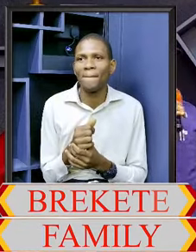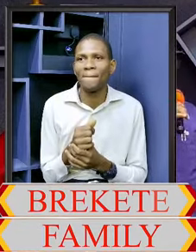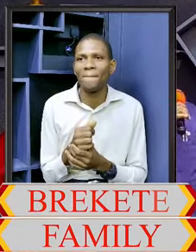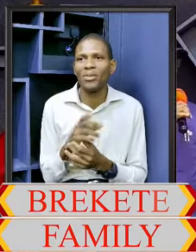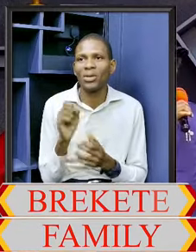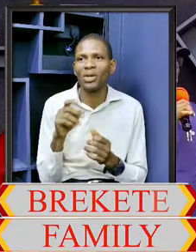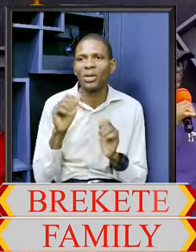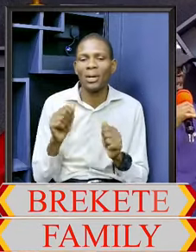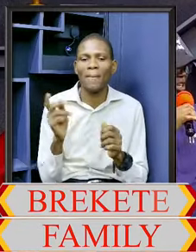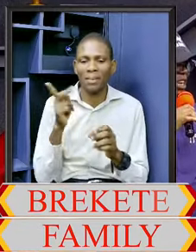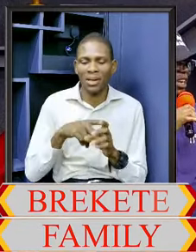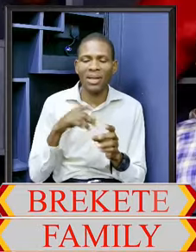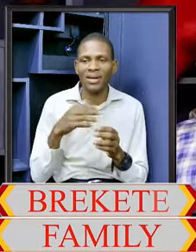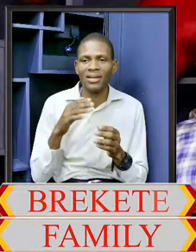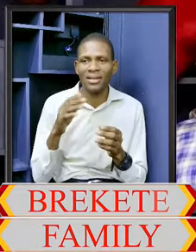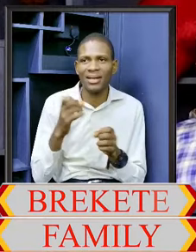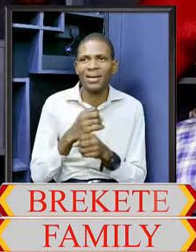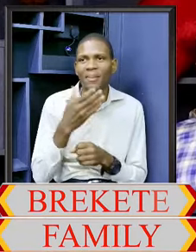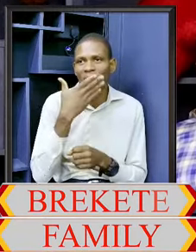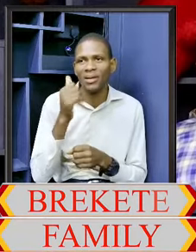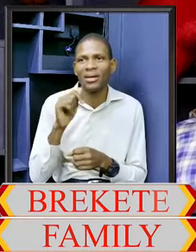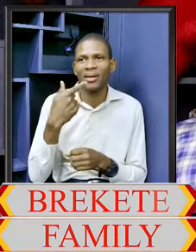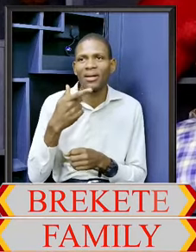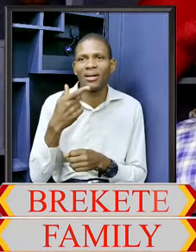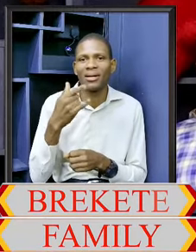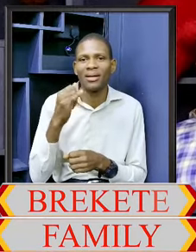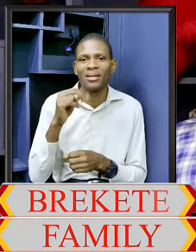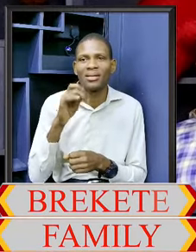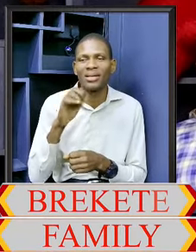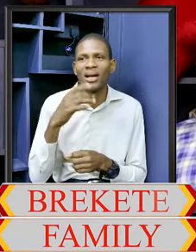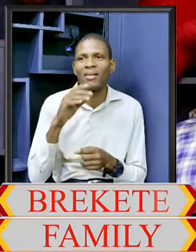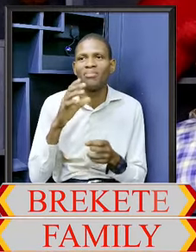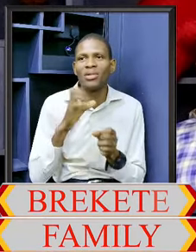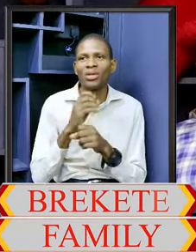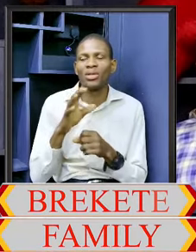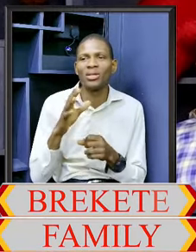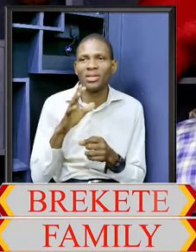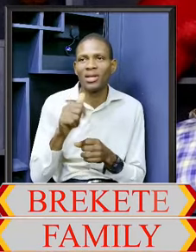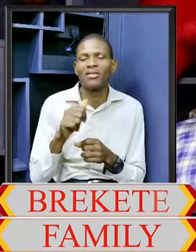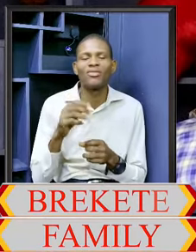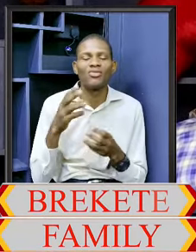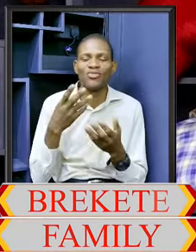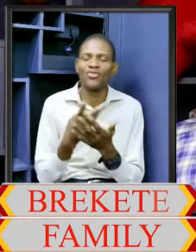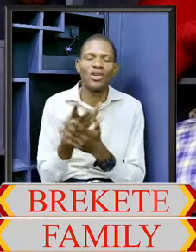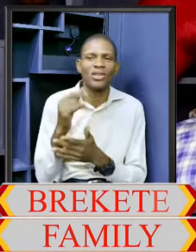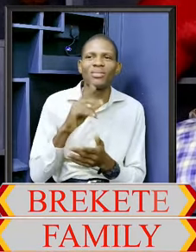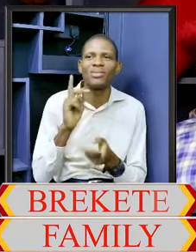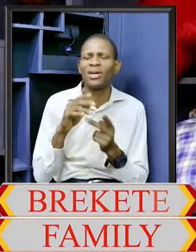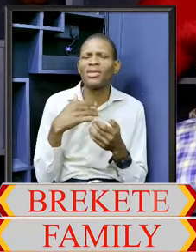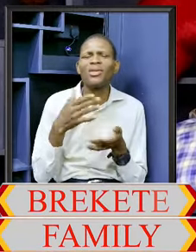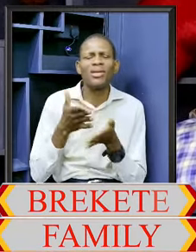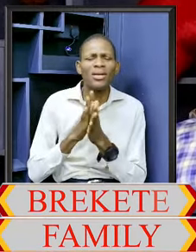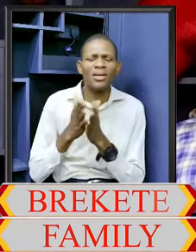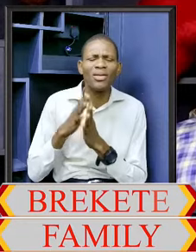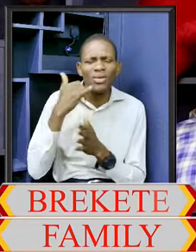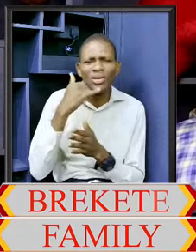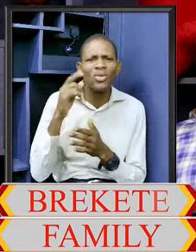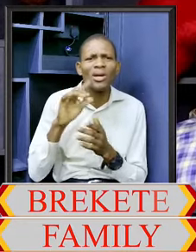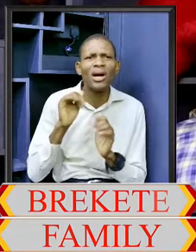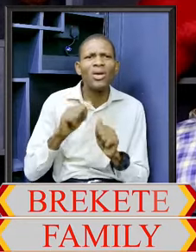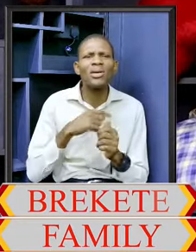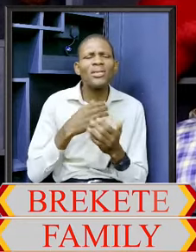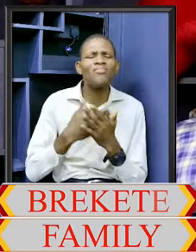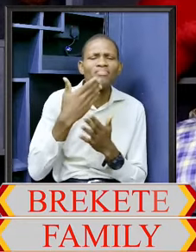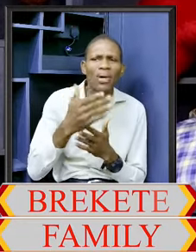So that you can plant and get better ginger. Thank you, sir. And make yourself wealthy. People have been calling me. where can we buy ginger? Those that come to